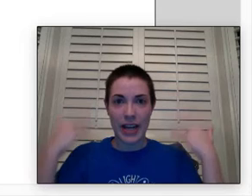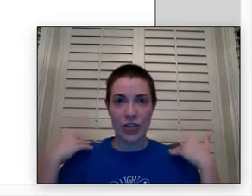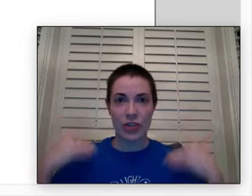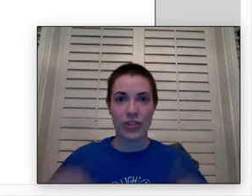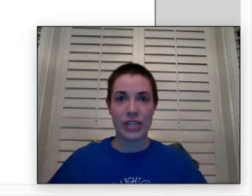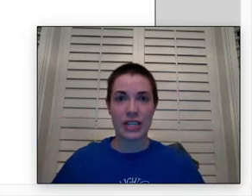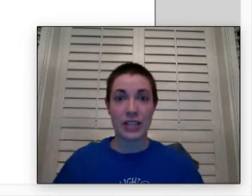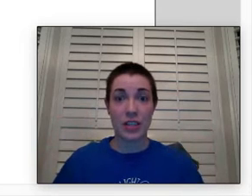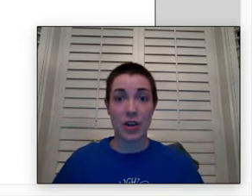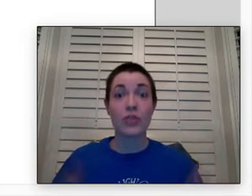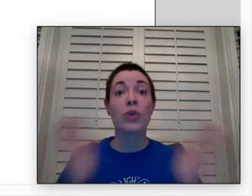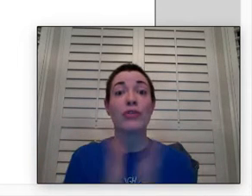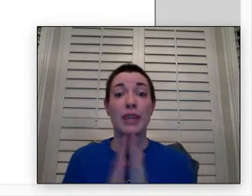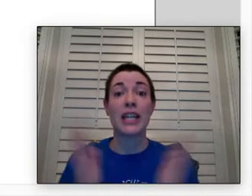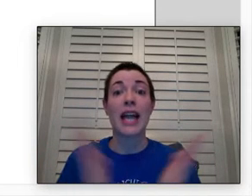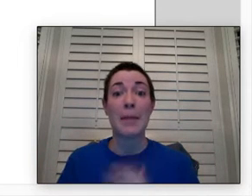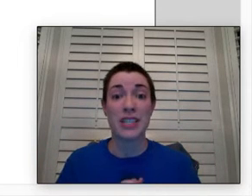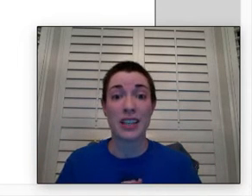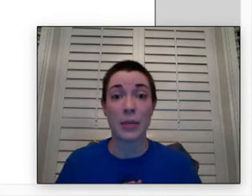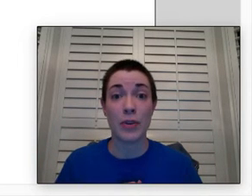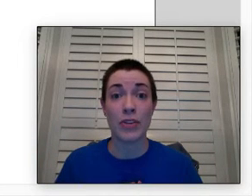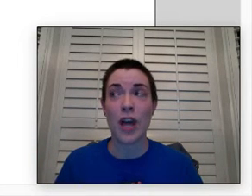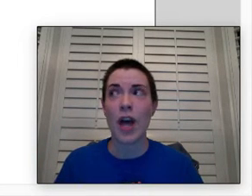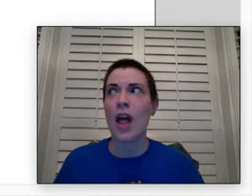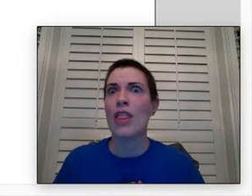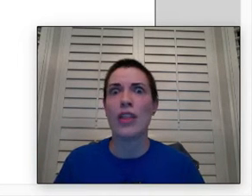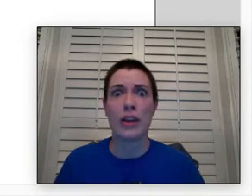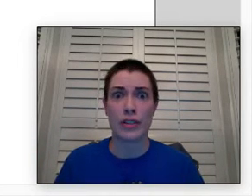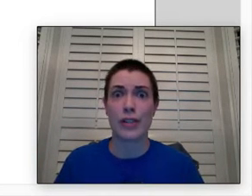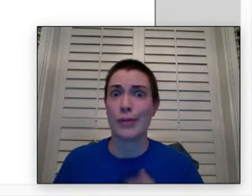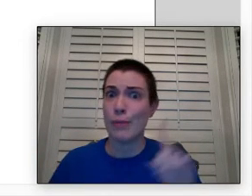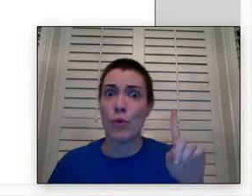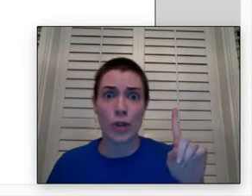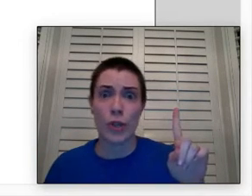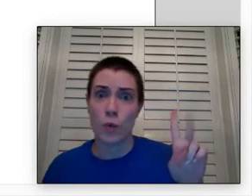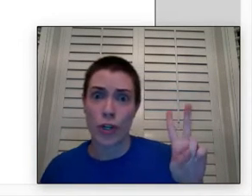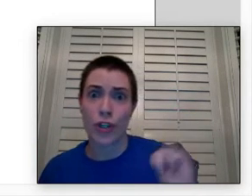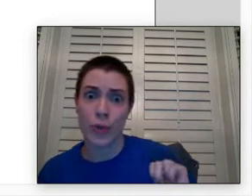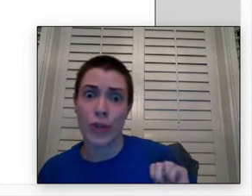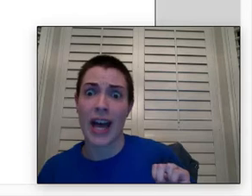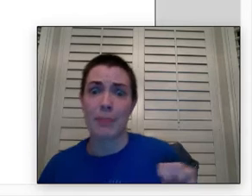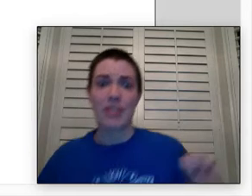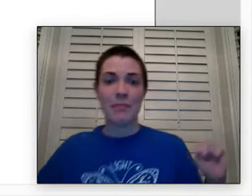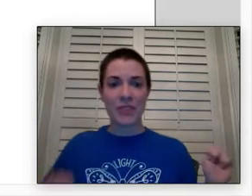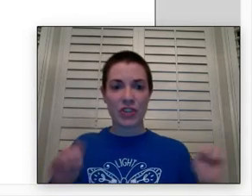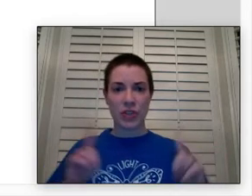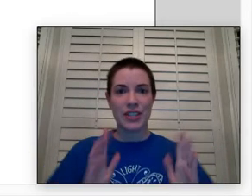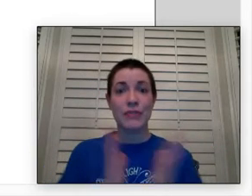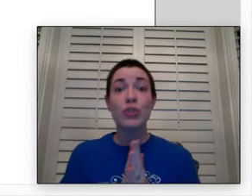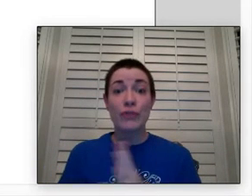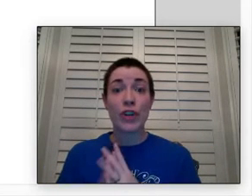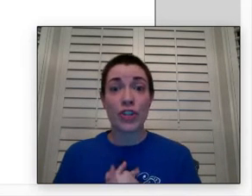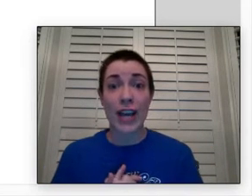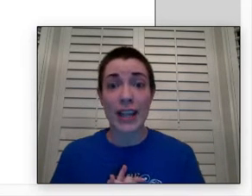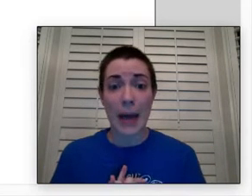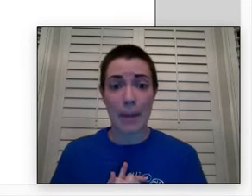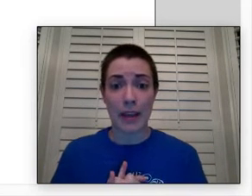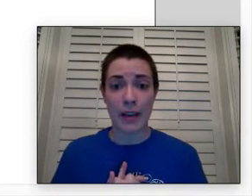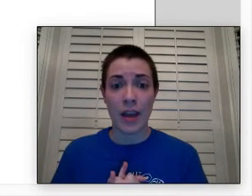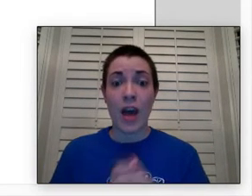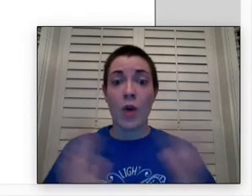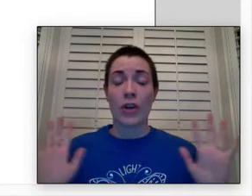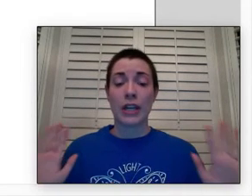head, shoulders, knees, and toes, or if we clap the syllables, there's going to be more than 1 or 2 claps. So let's first try